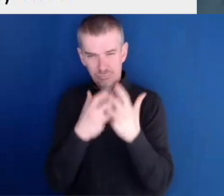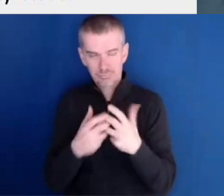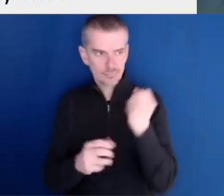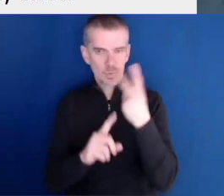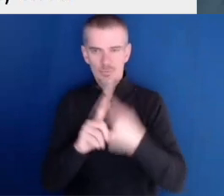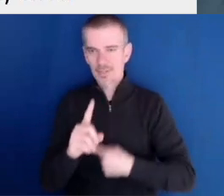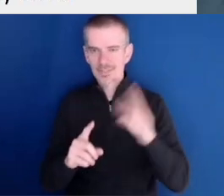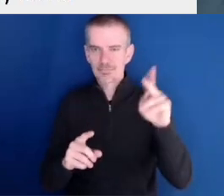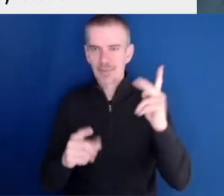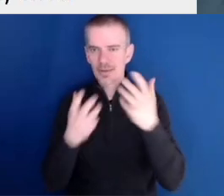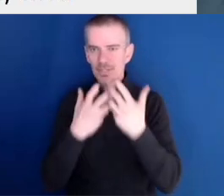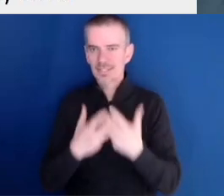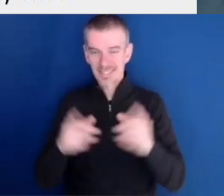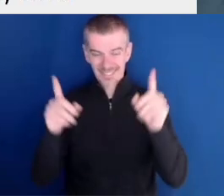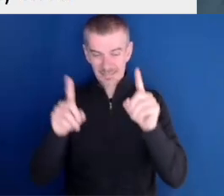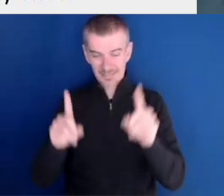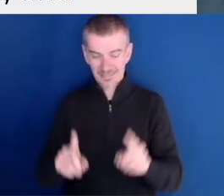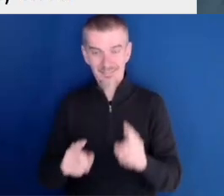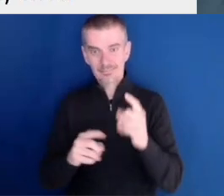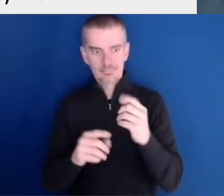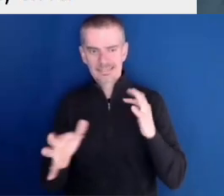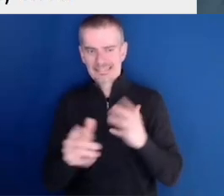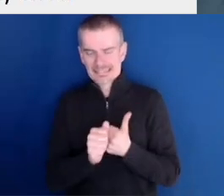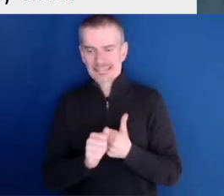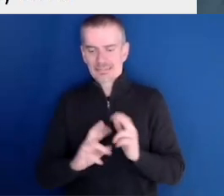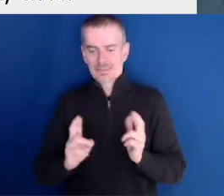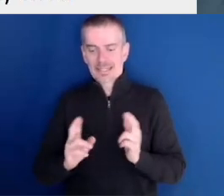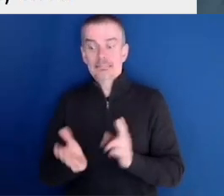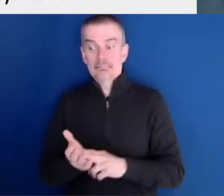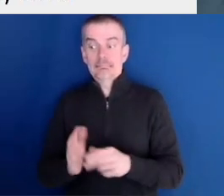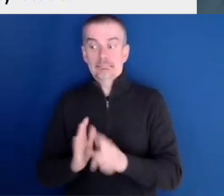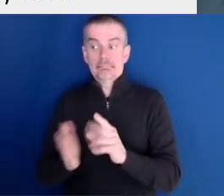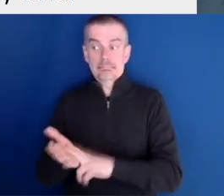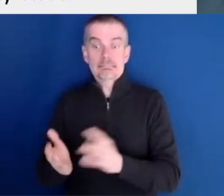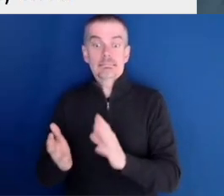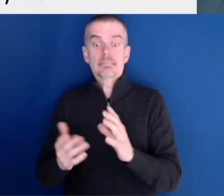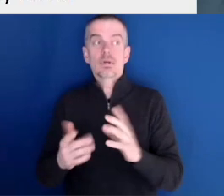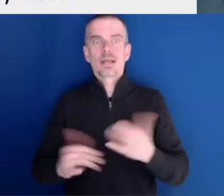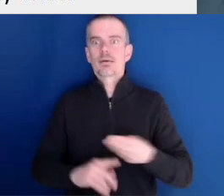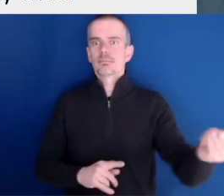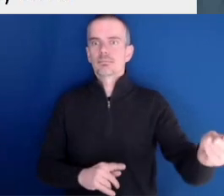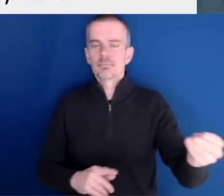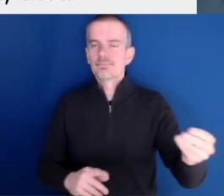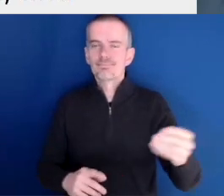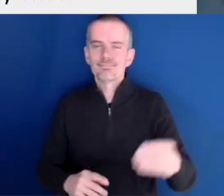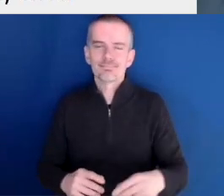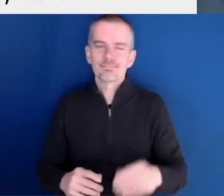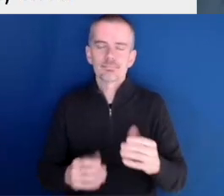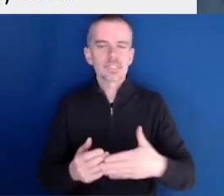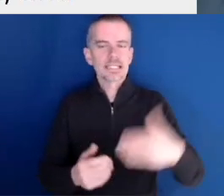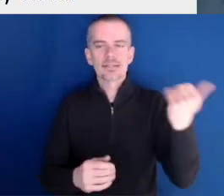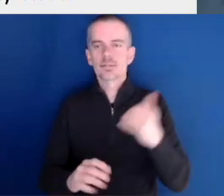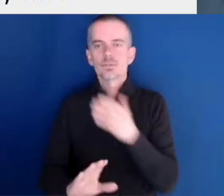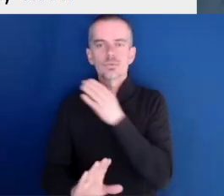bank reconciliations and trying to get those reports reviewed and signed and then passed on to the auditor. A lot easier to do